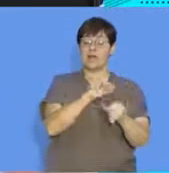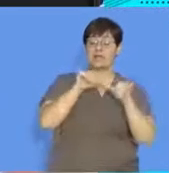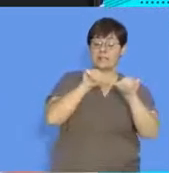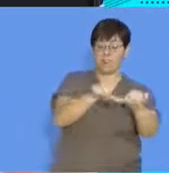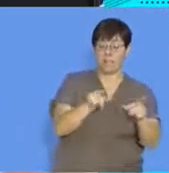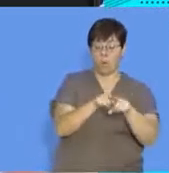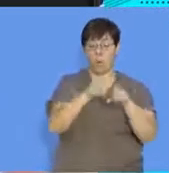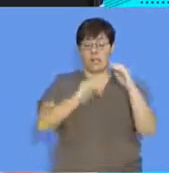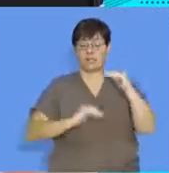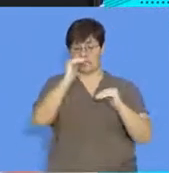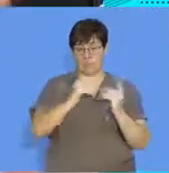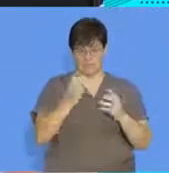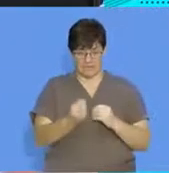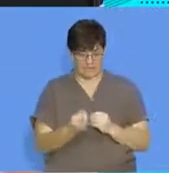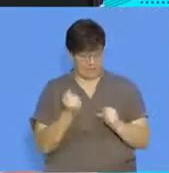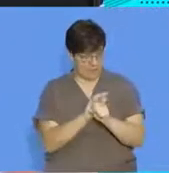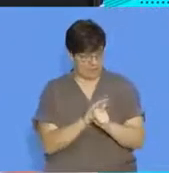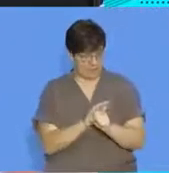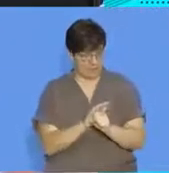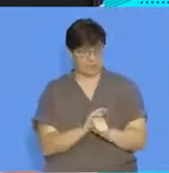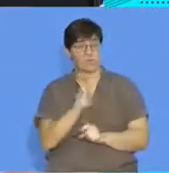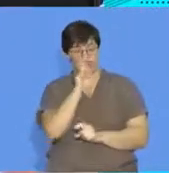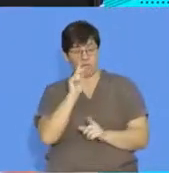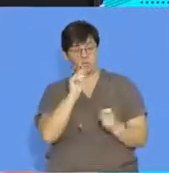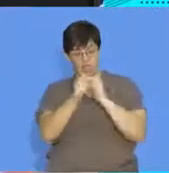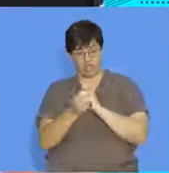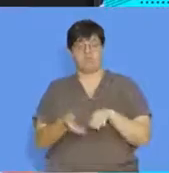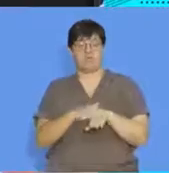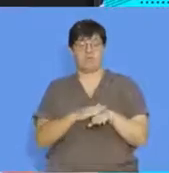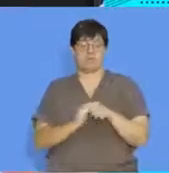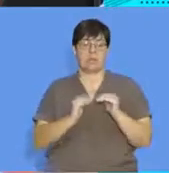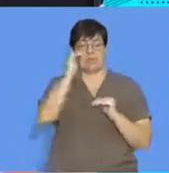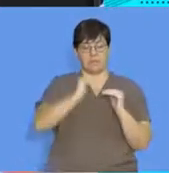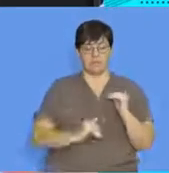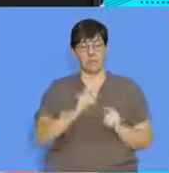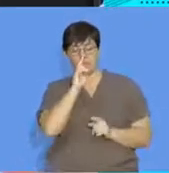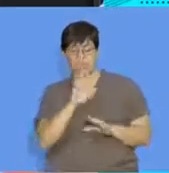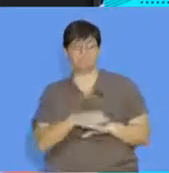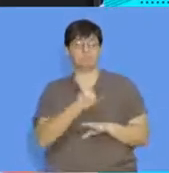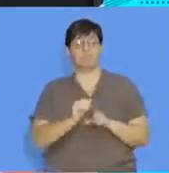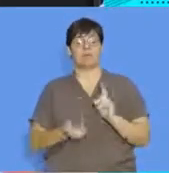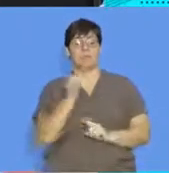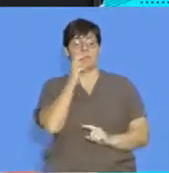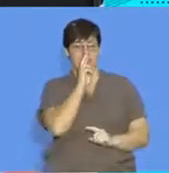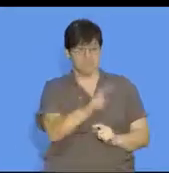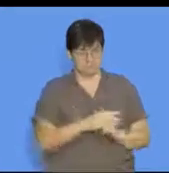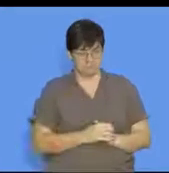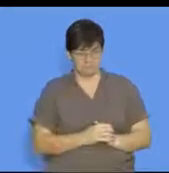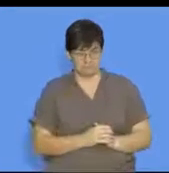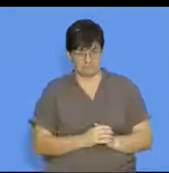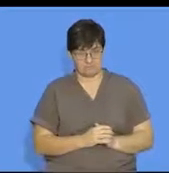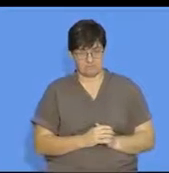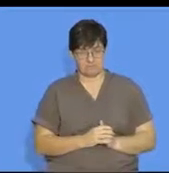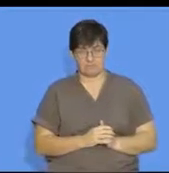scientific fact. Okay, so in this experiment, we're going to change the amount of current. How? We shall establish, right? So